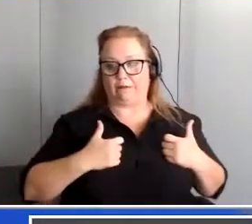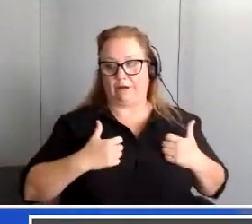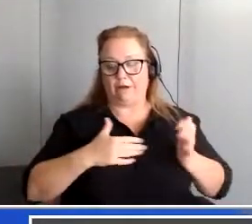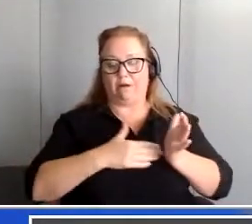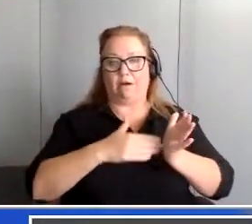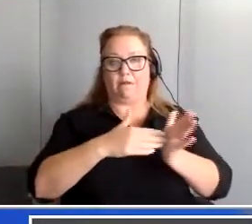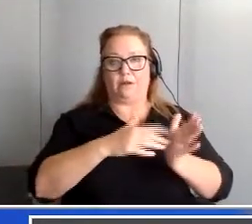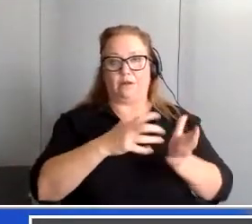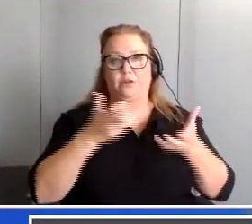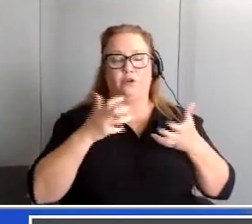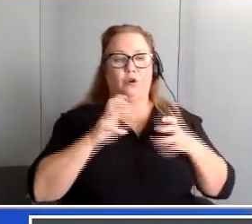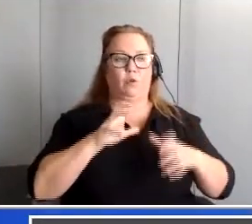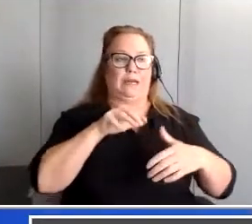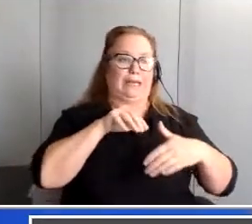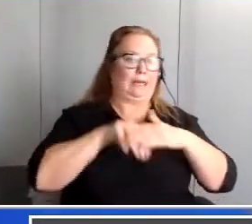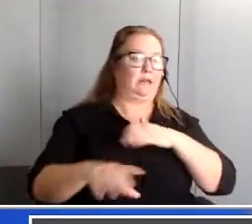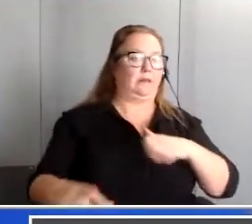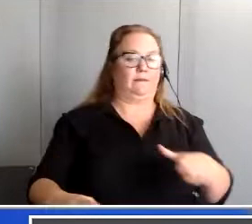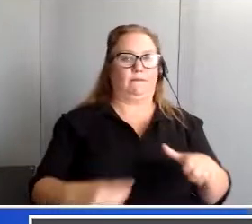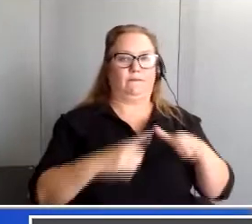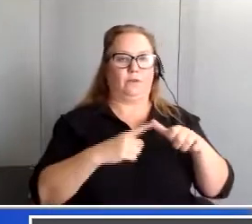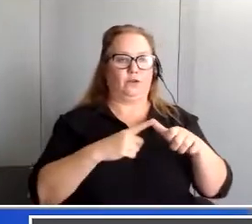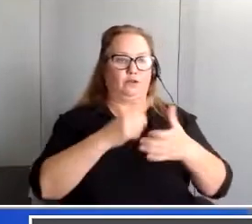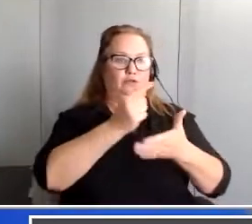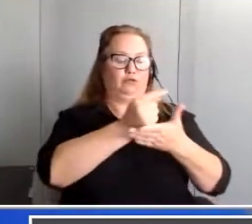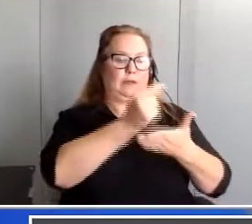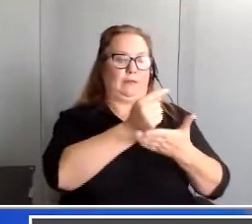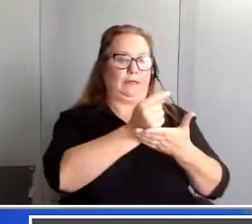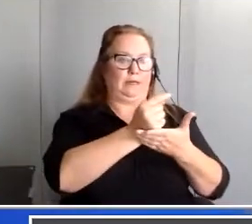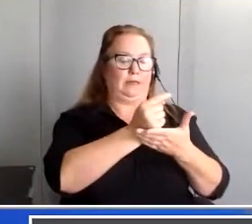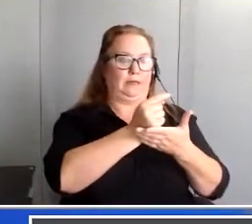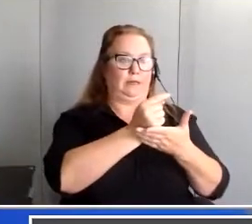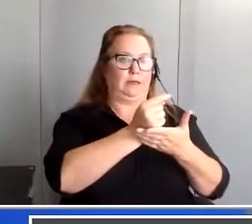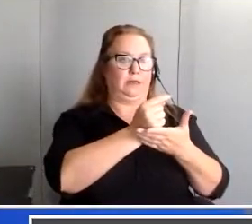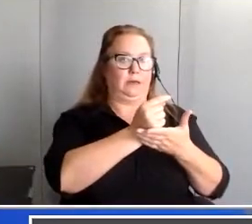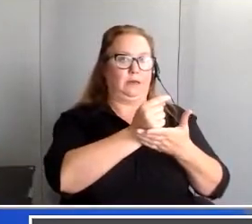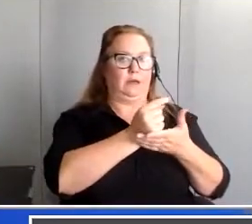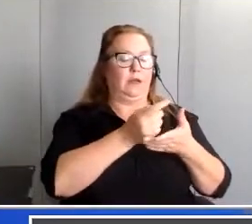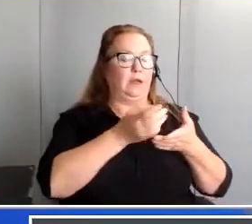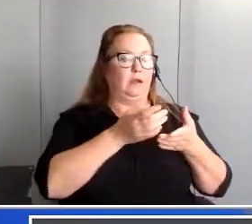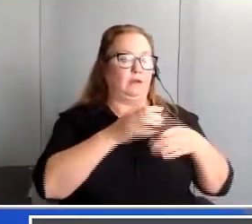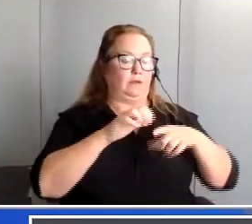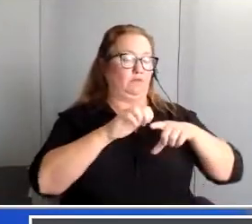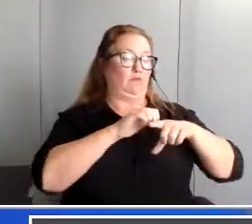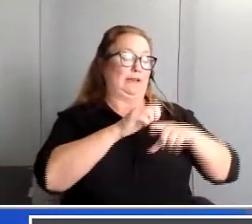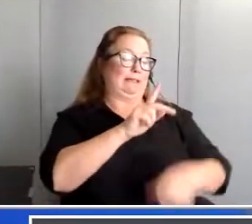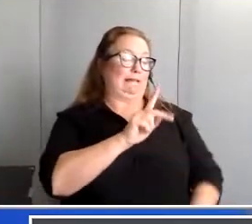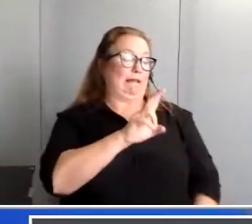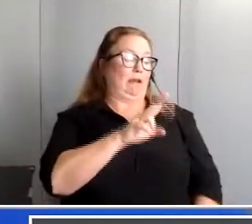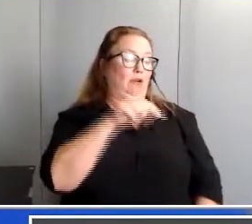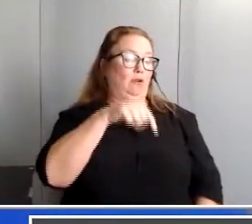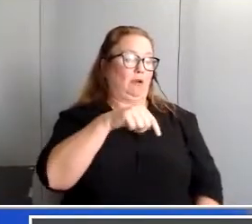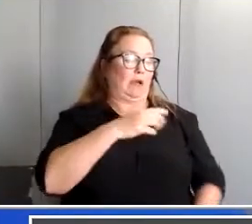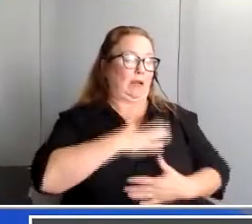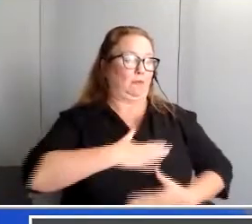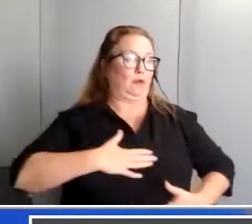want to jump into the first treatment. I think one of the way we practice here at KU, I really appreciate